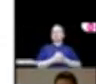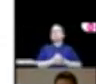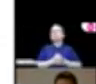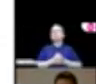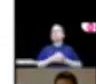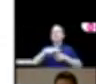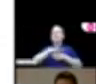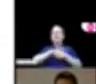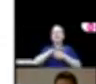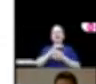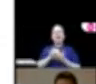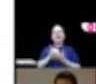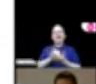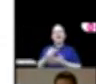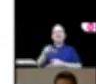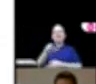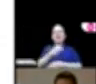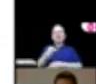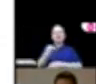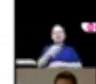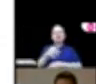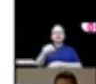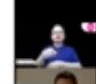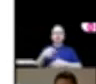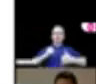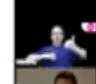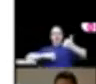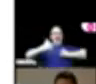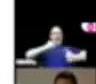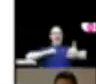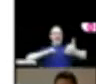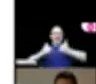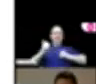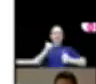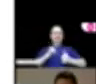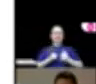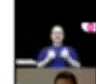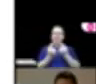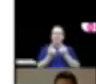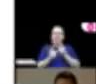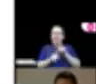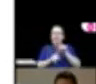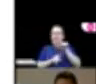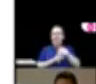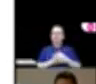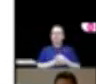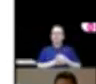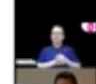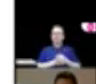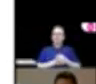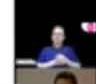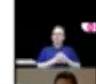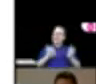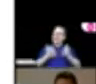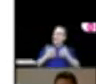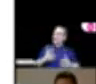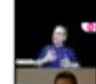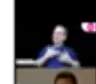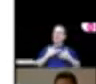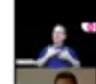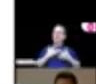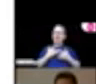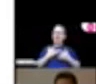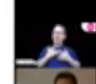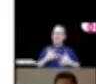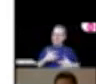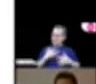places like Gay Village, Pride, and things like that, where you feel a little bit of